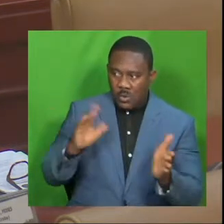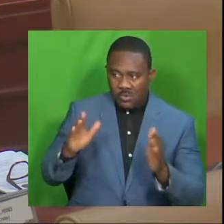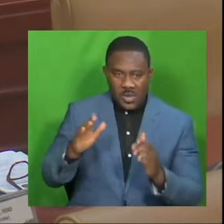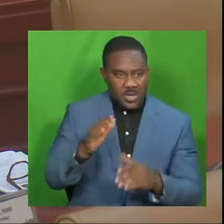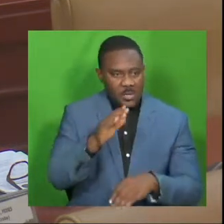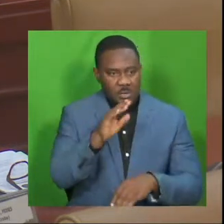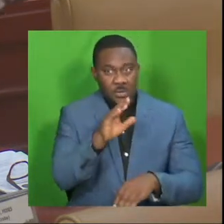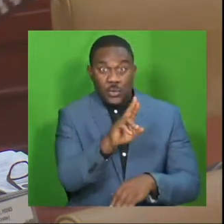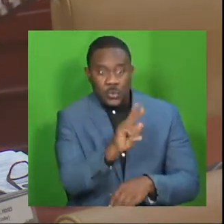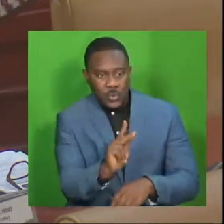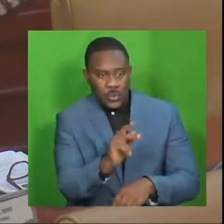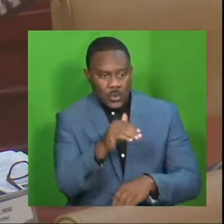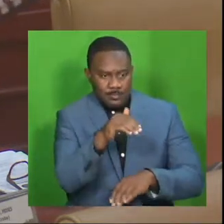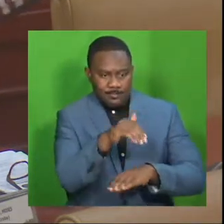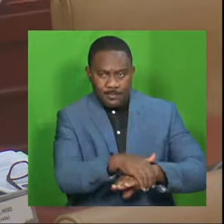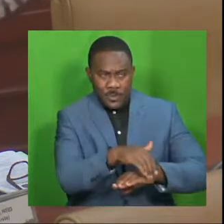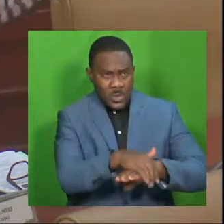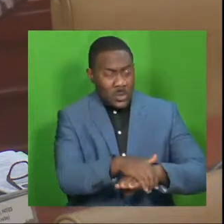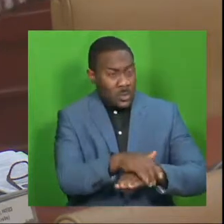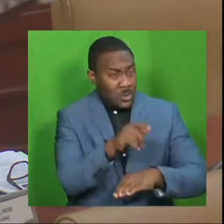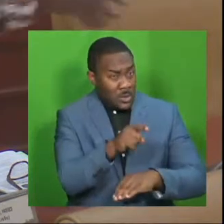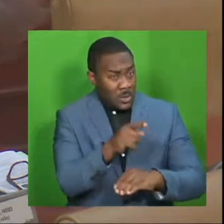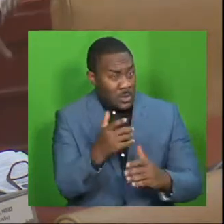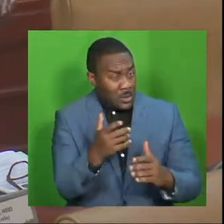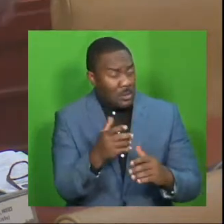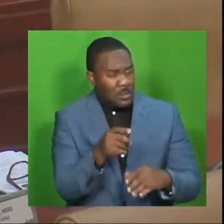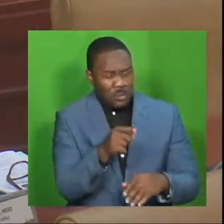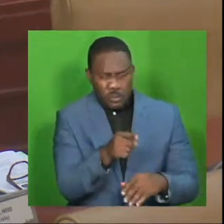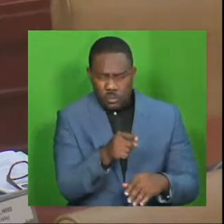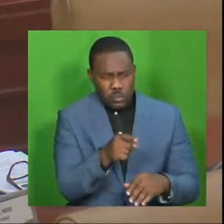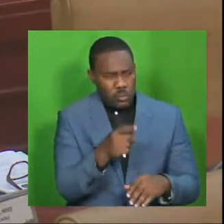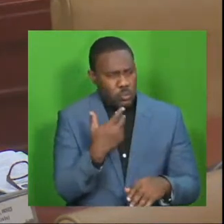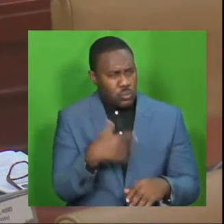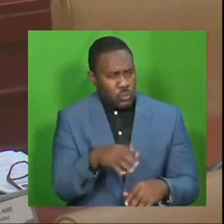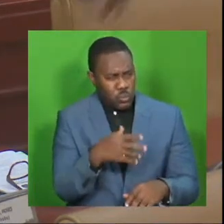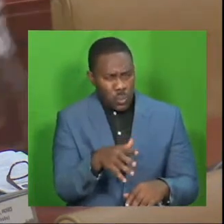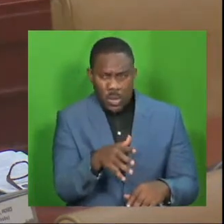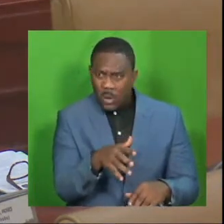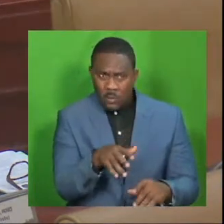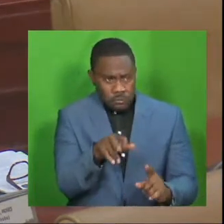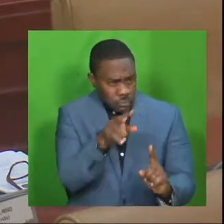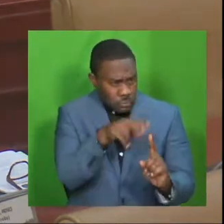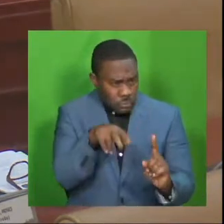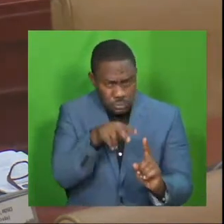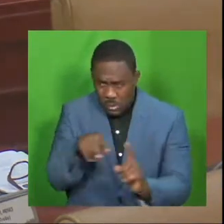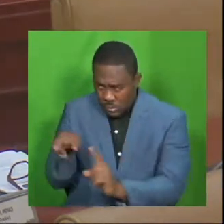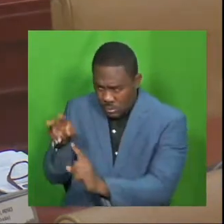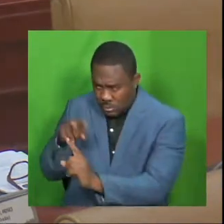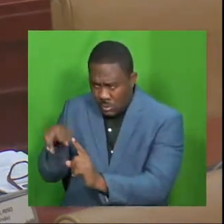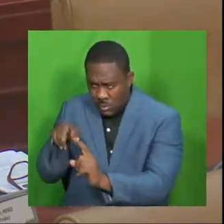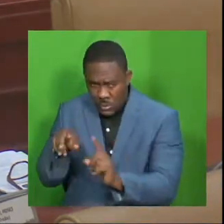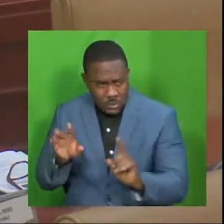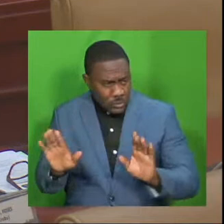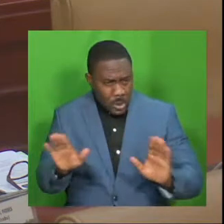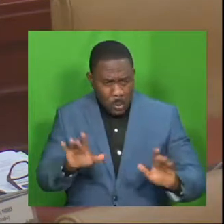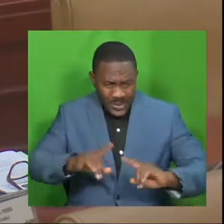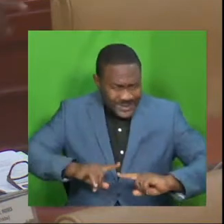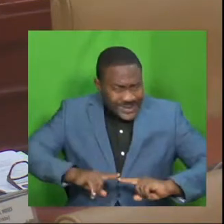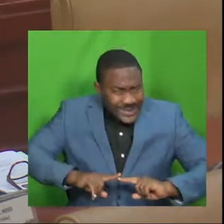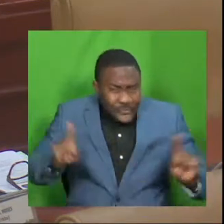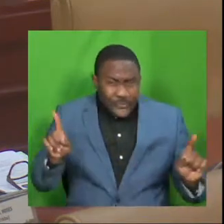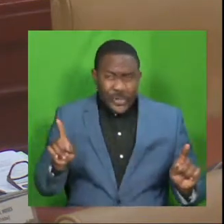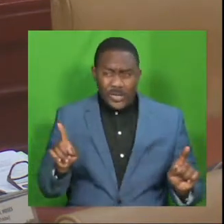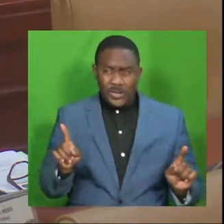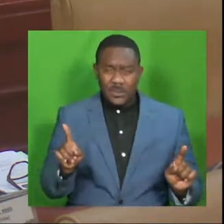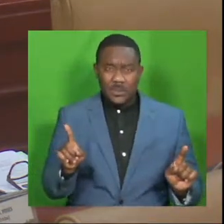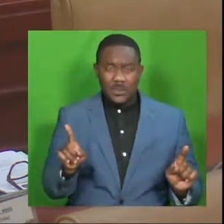you see the attention given to physically challenged at Heathrow, and you compare it to Kotoka, you realize that we